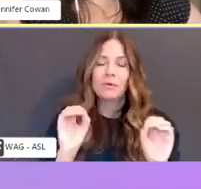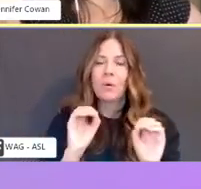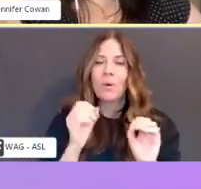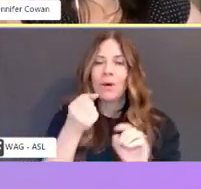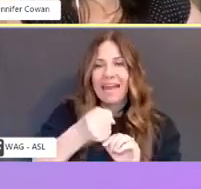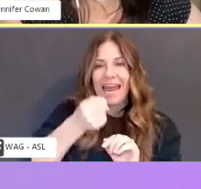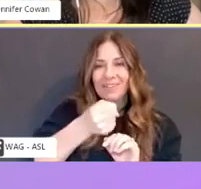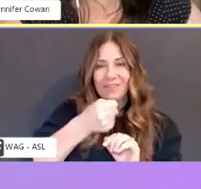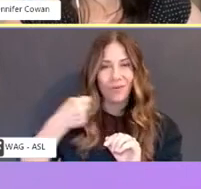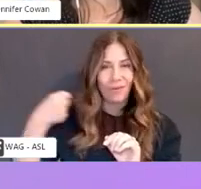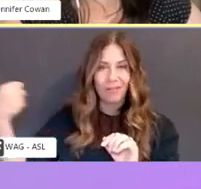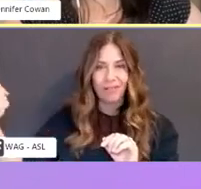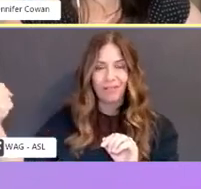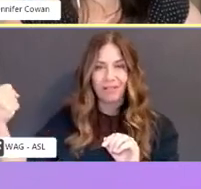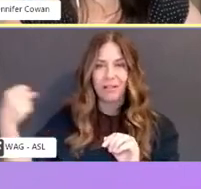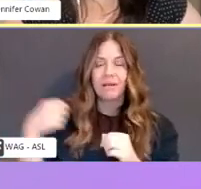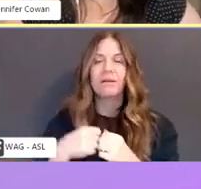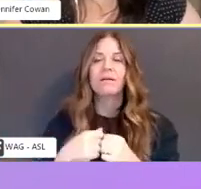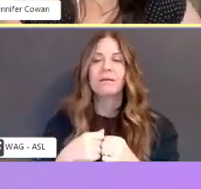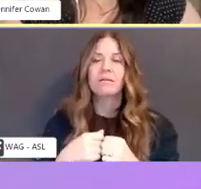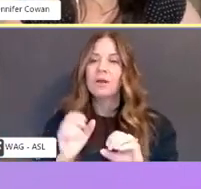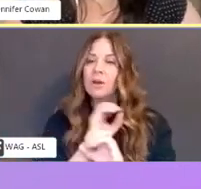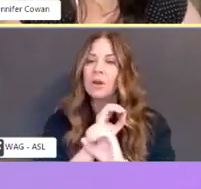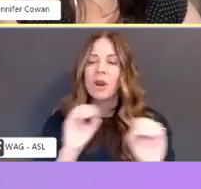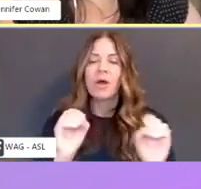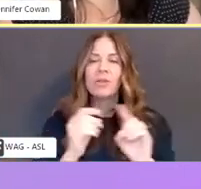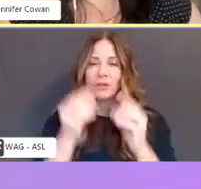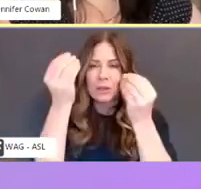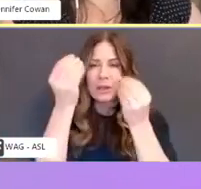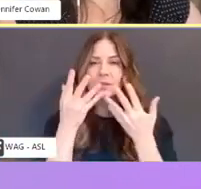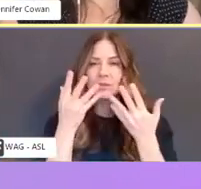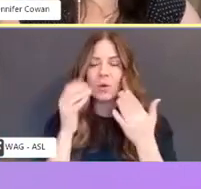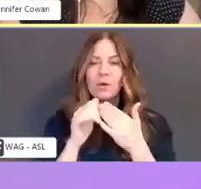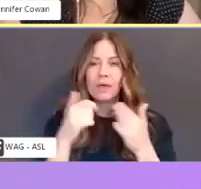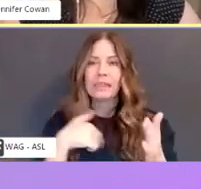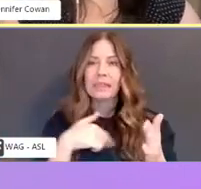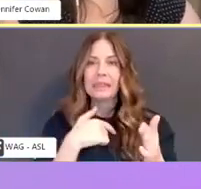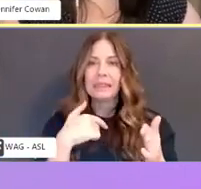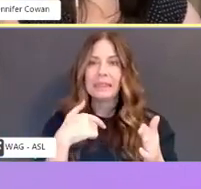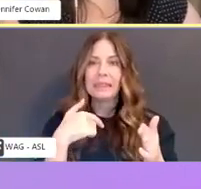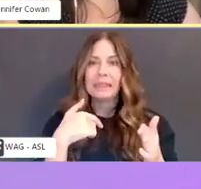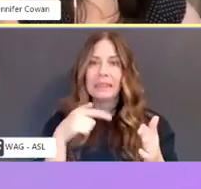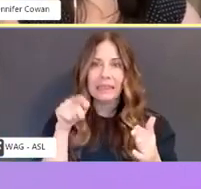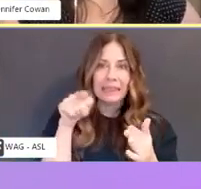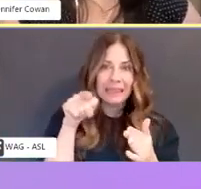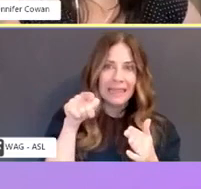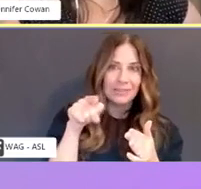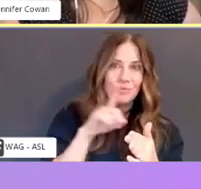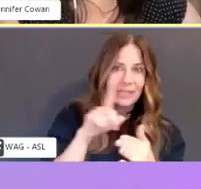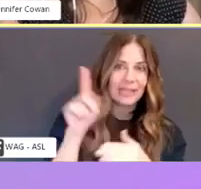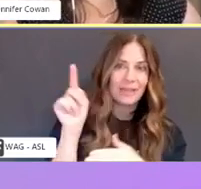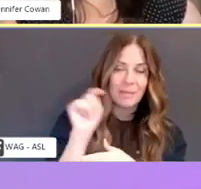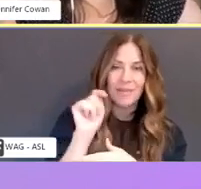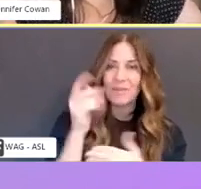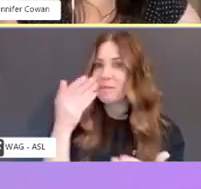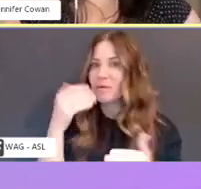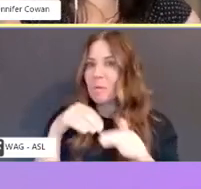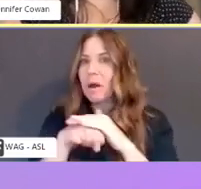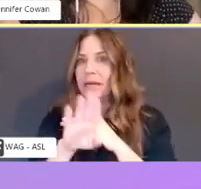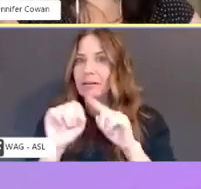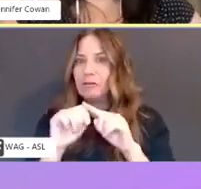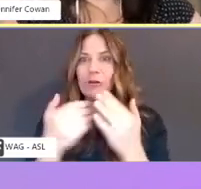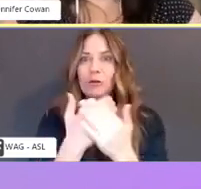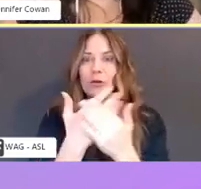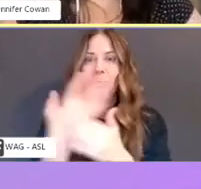handle either. And so there's nothing to let us know that this is actually a washroom behind that door. So you could be walking into your new